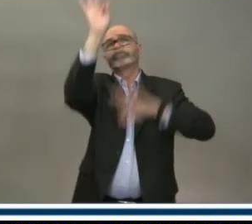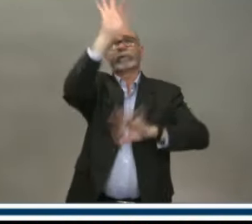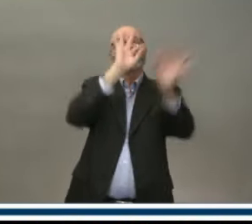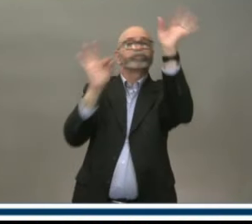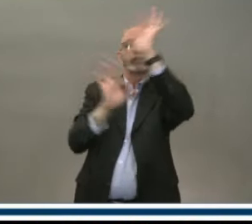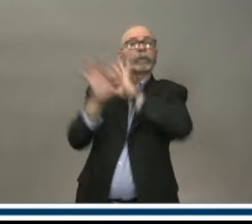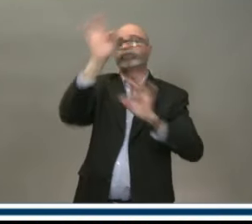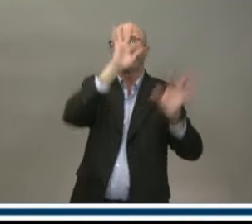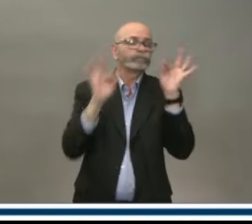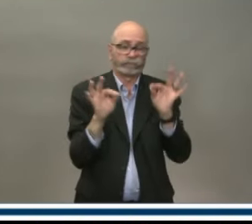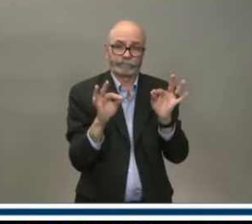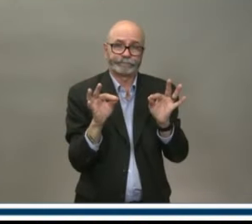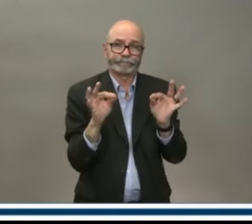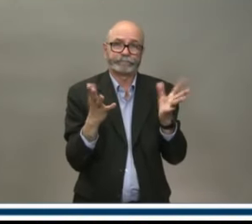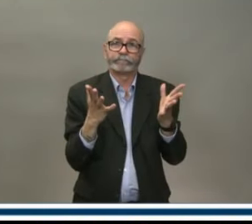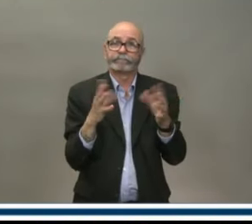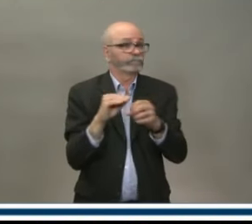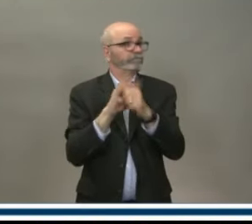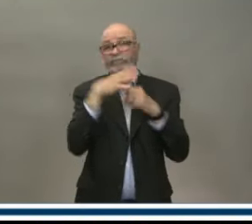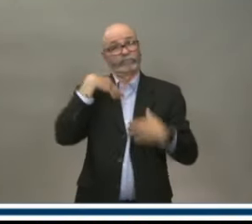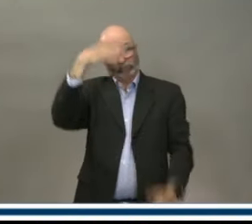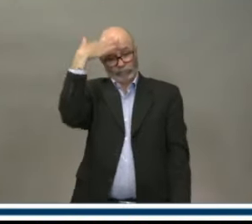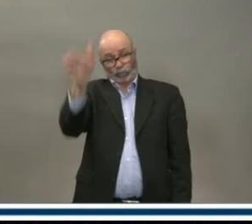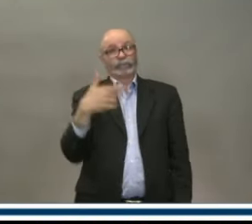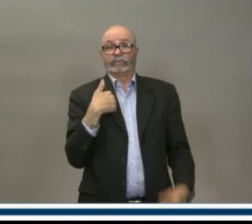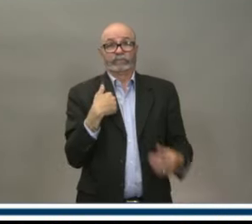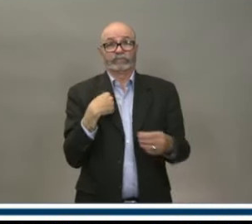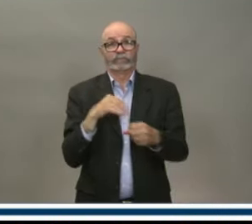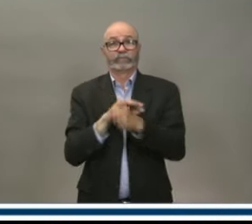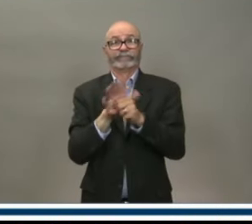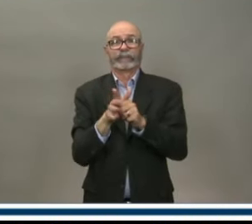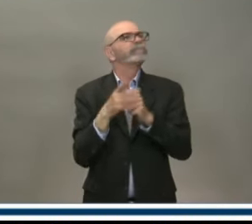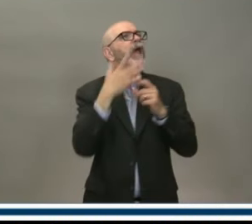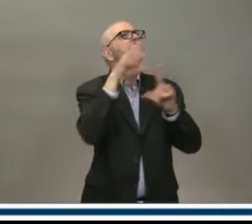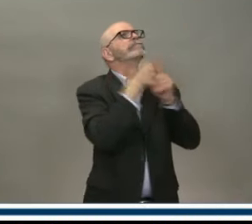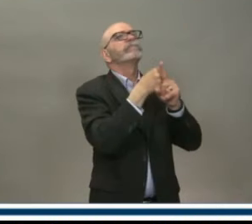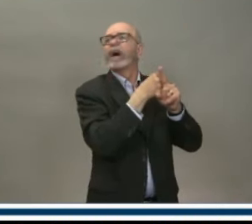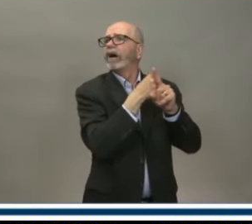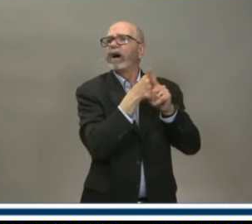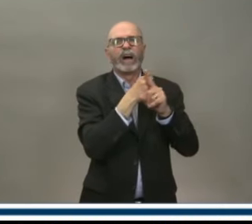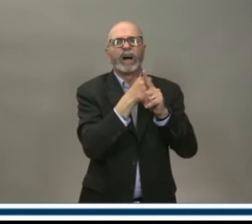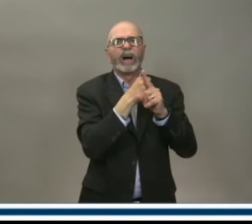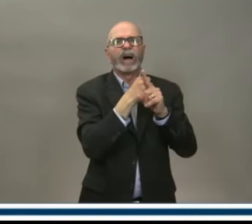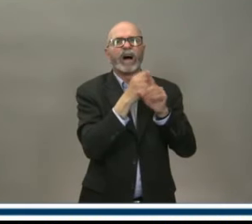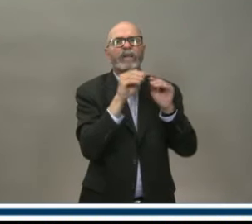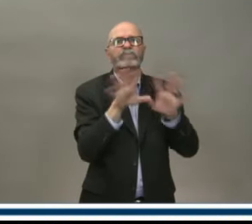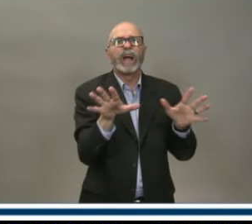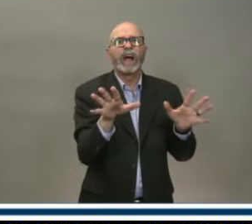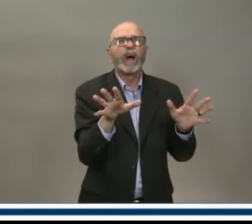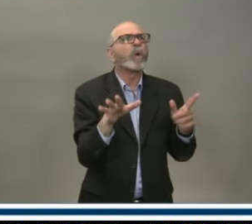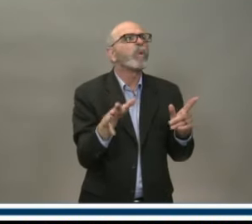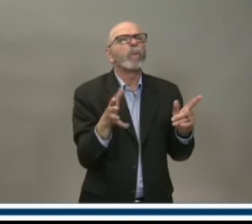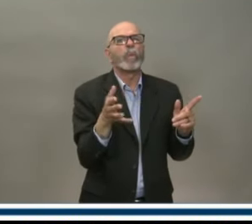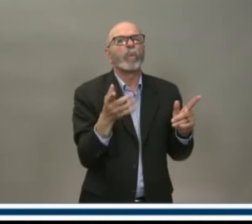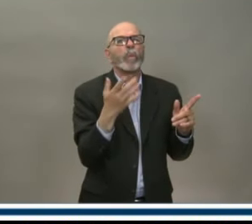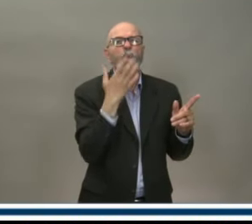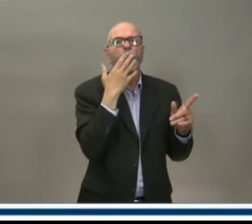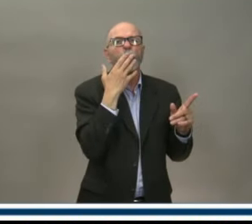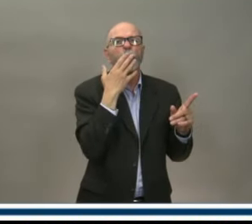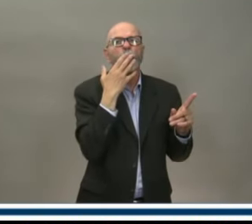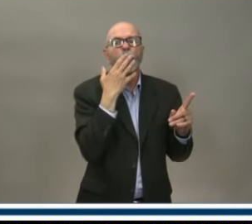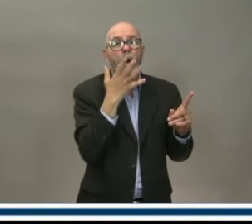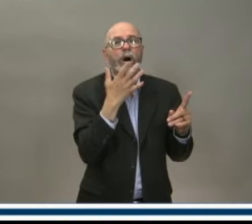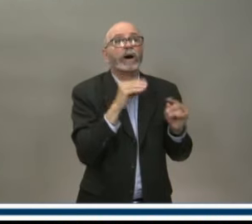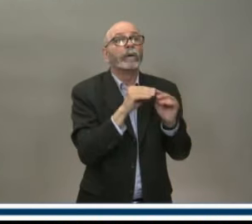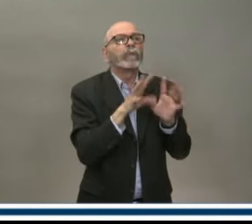was, before it was even detected, the virus had been widely spread throughout the facility. And once that happens, we can apply all the